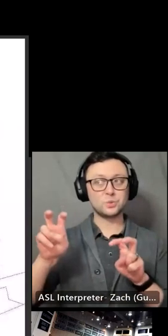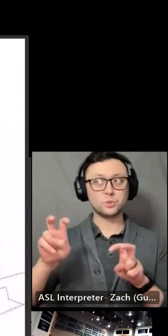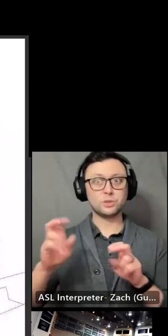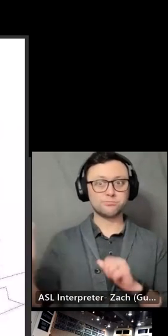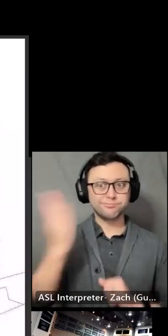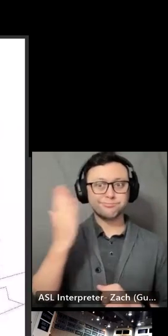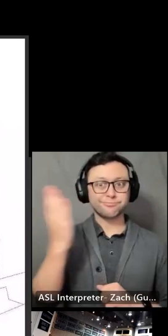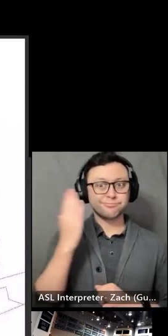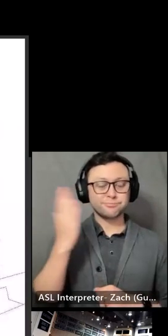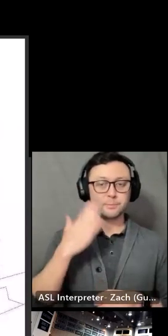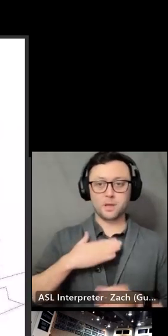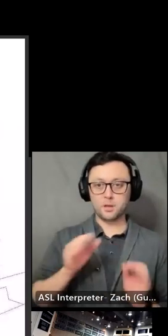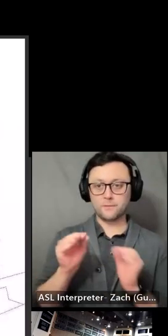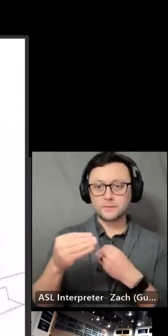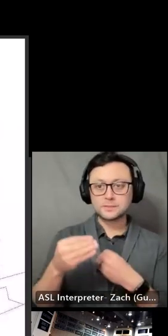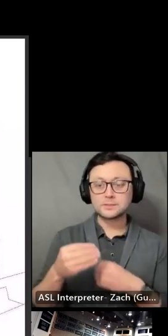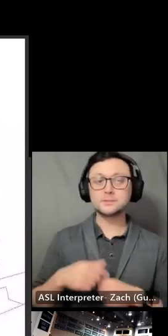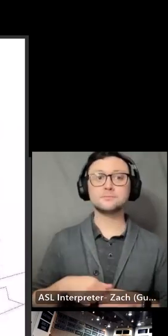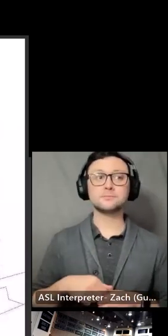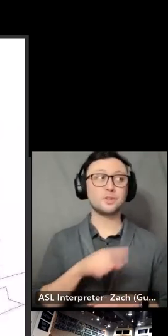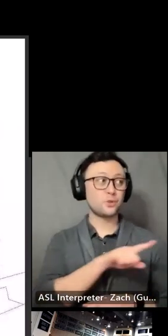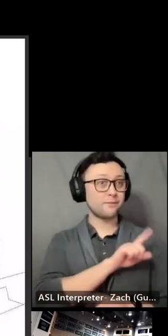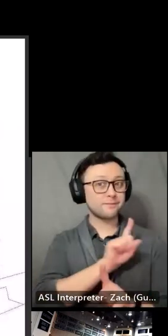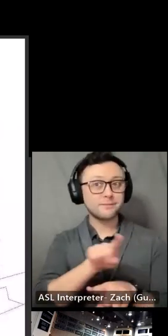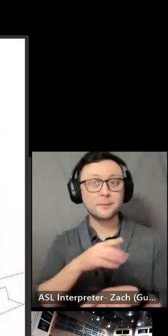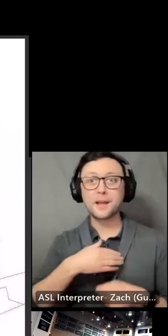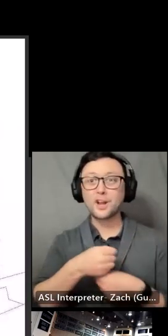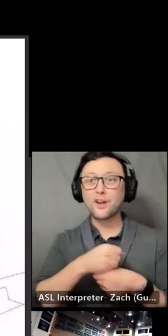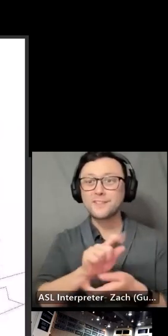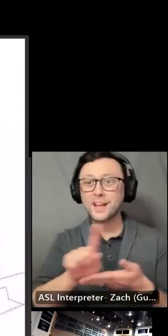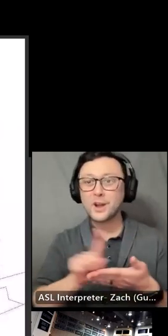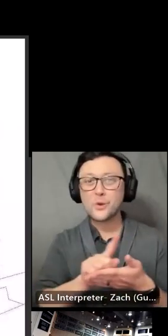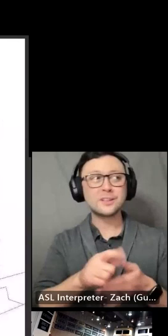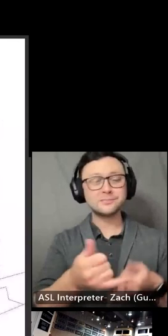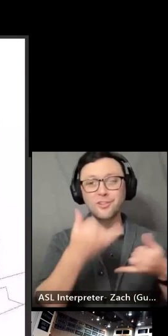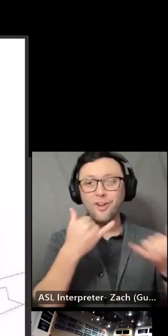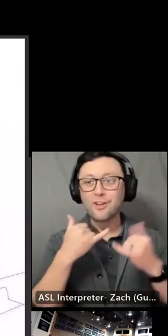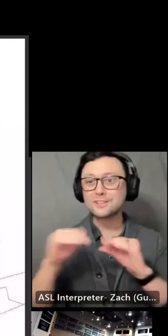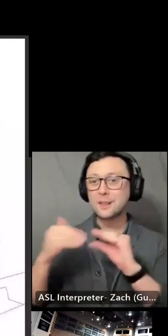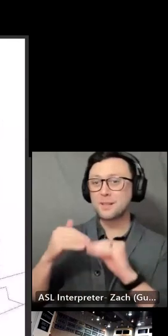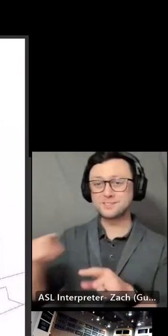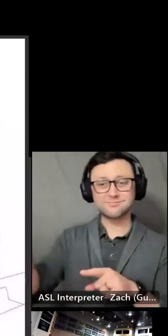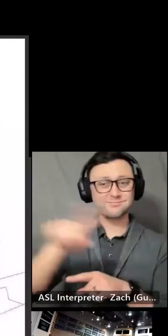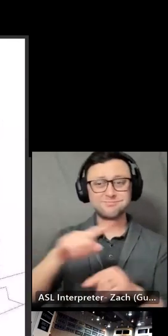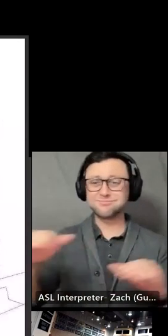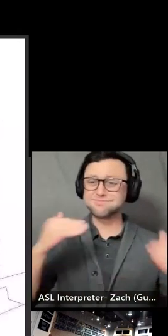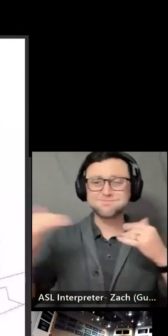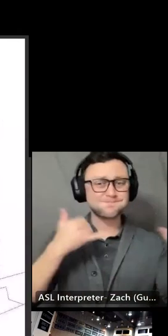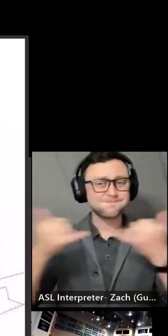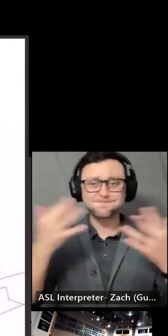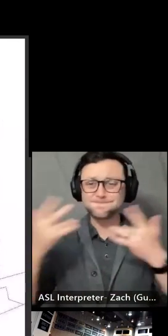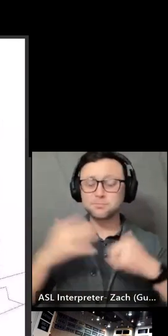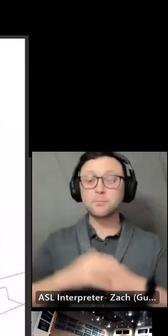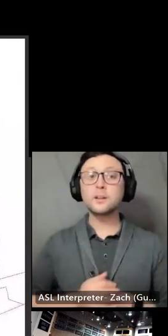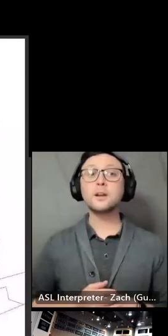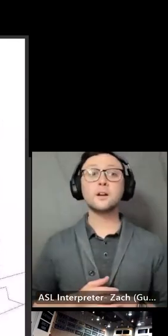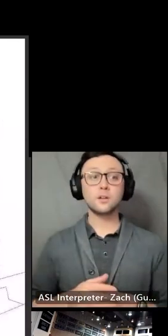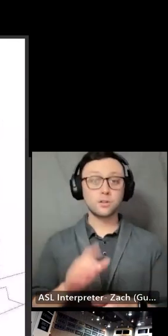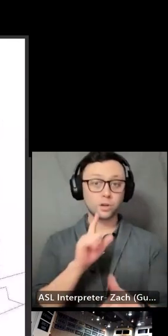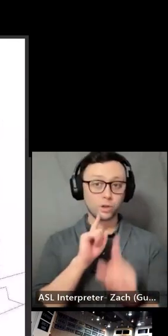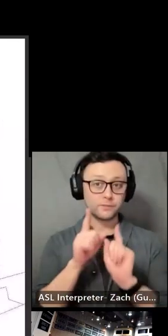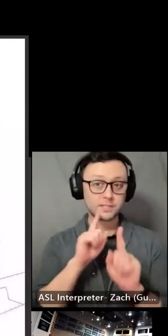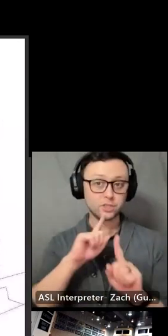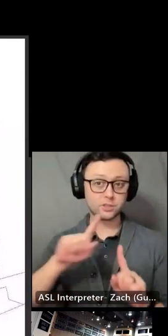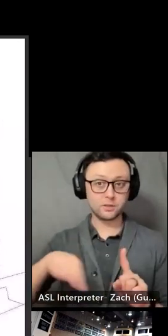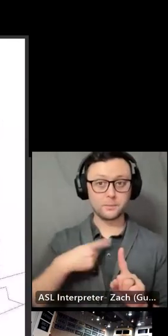office. You have been to all of my coffee hours. You have called, you have emailed me, and having a conversation about what